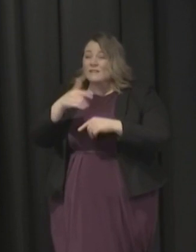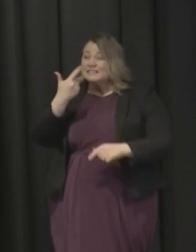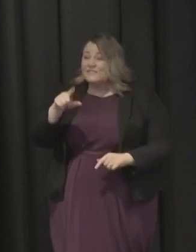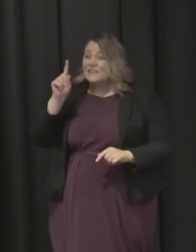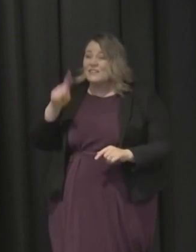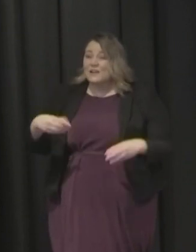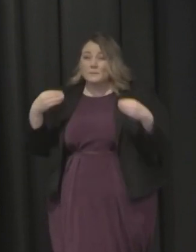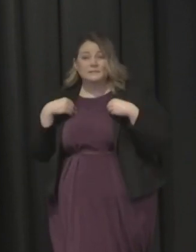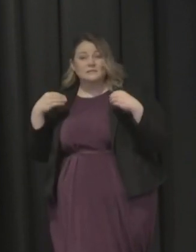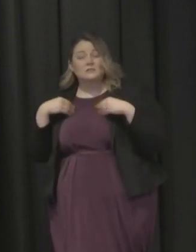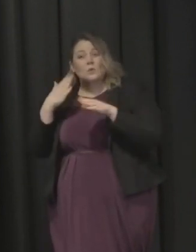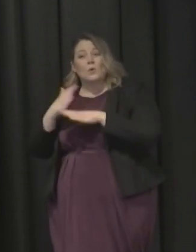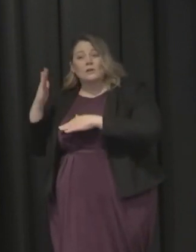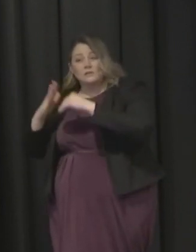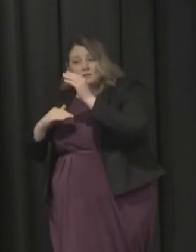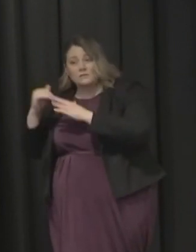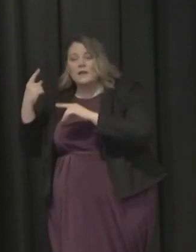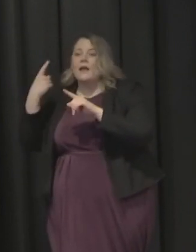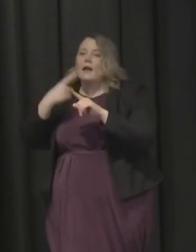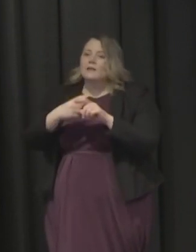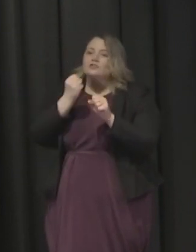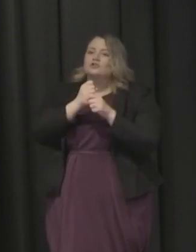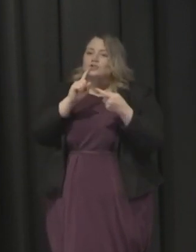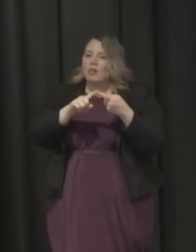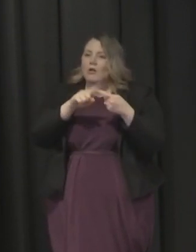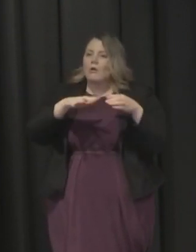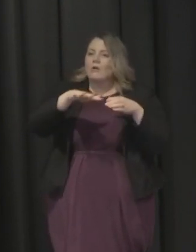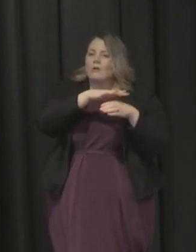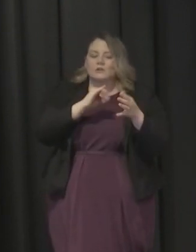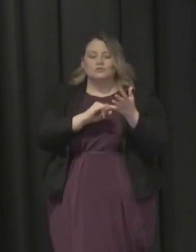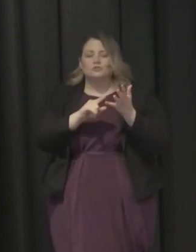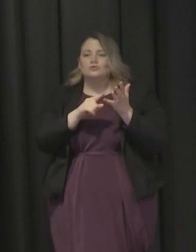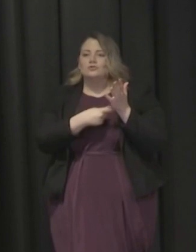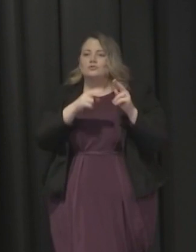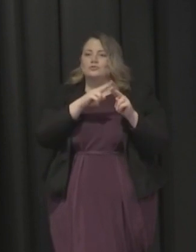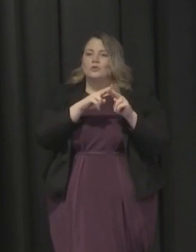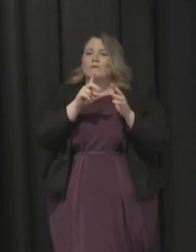$2,800 for businesses with an annual payroll of up to $650,000,